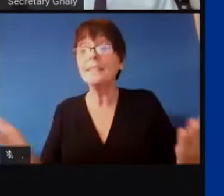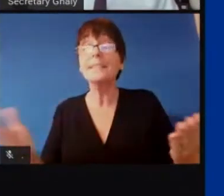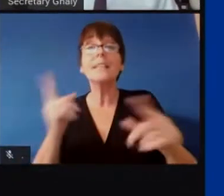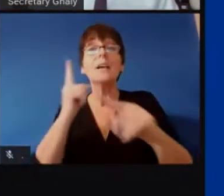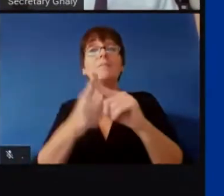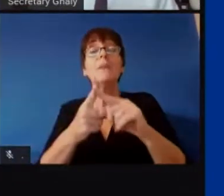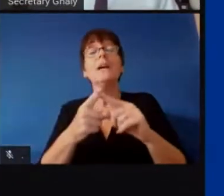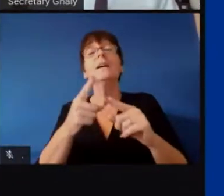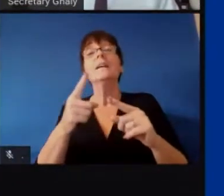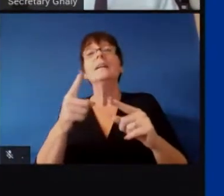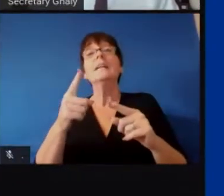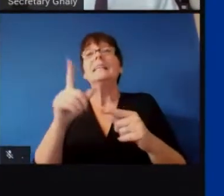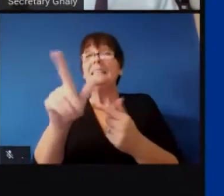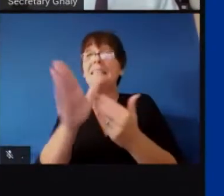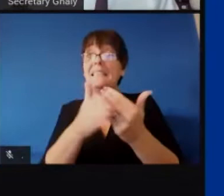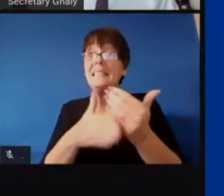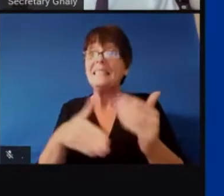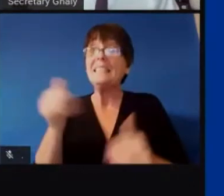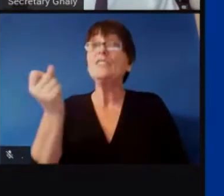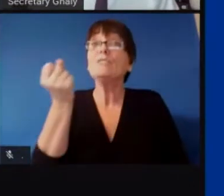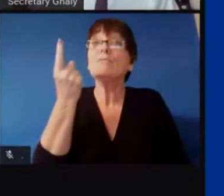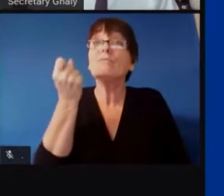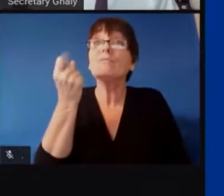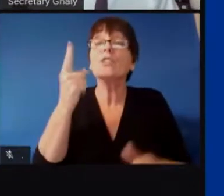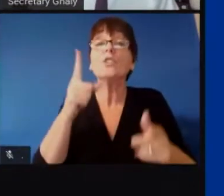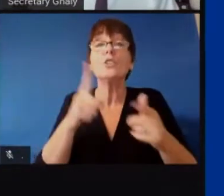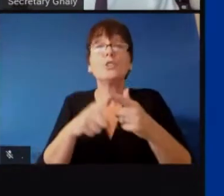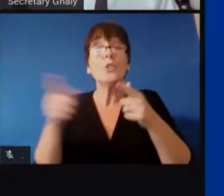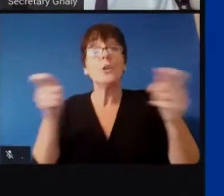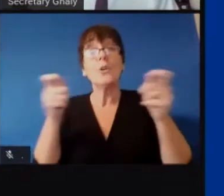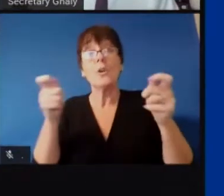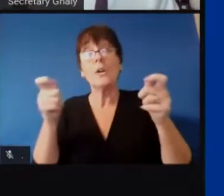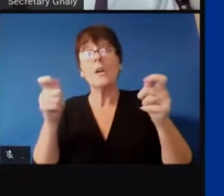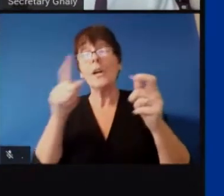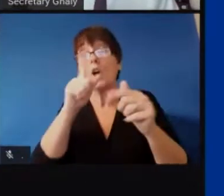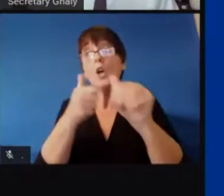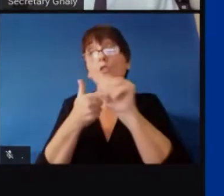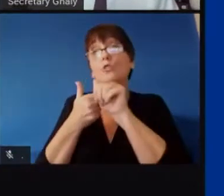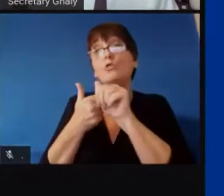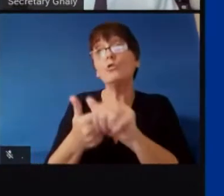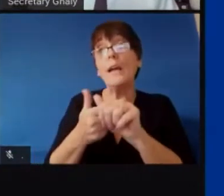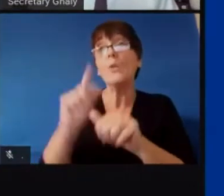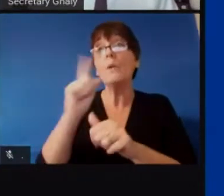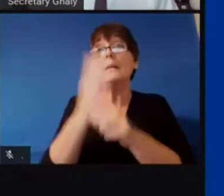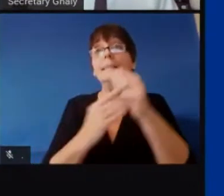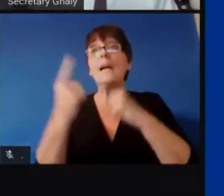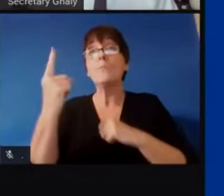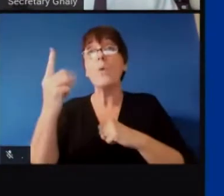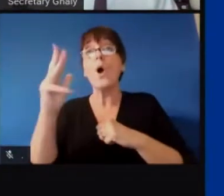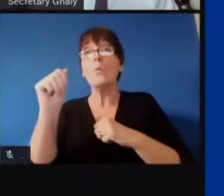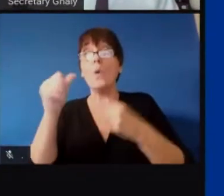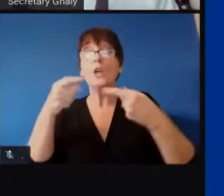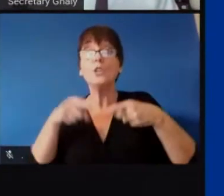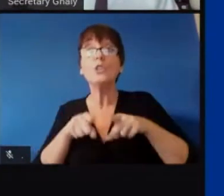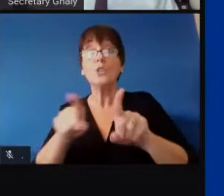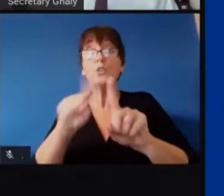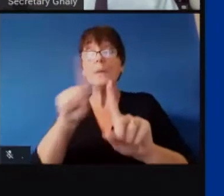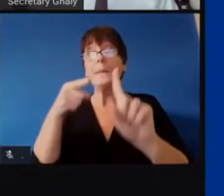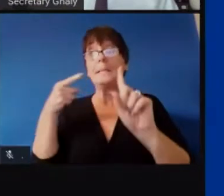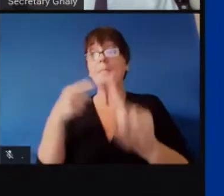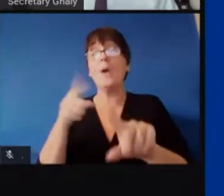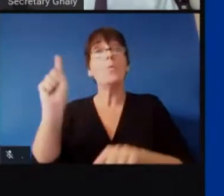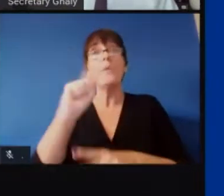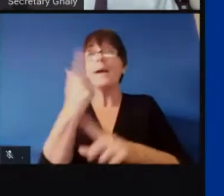small issue, it's easier to do contact tracing and know where somebody was during a specific time